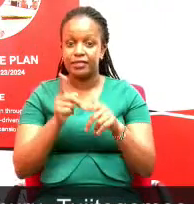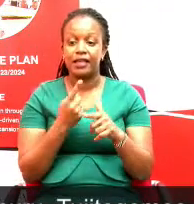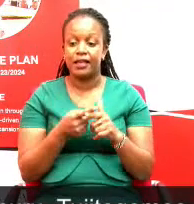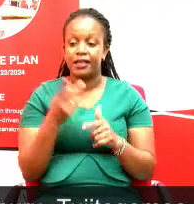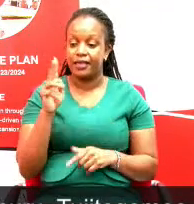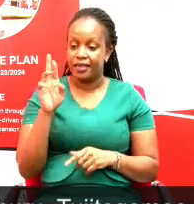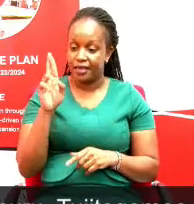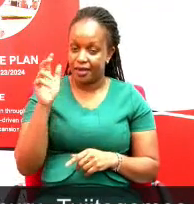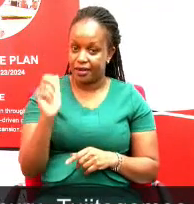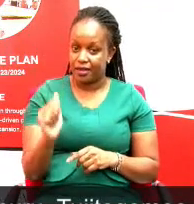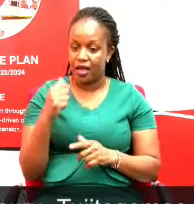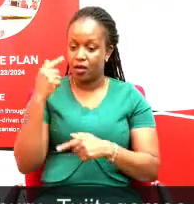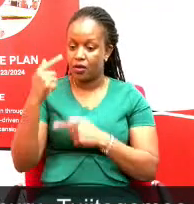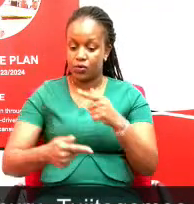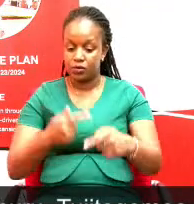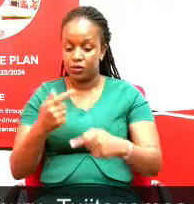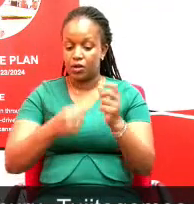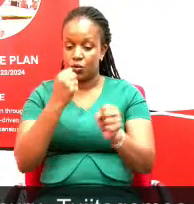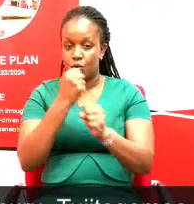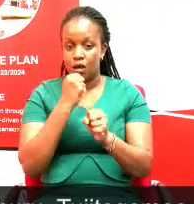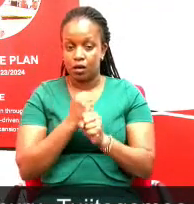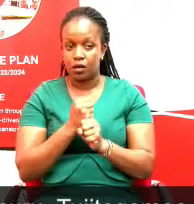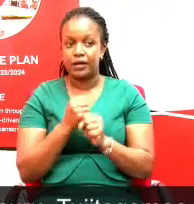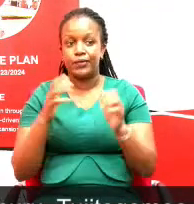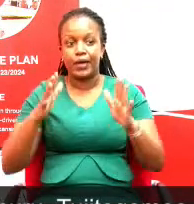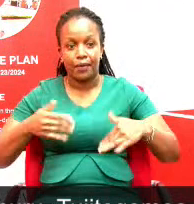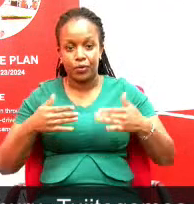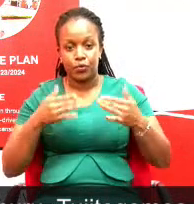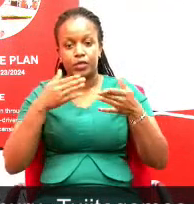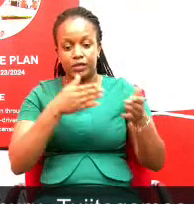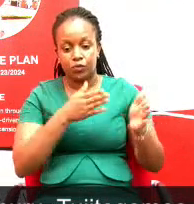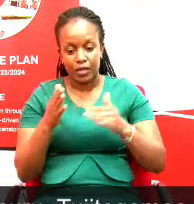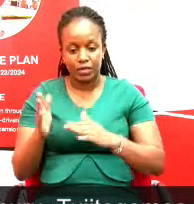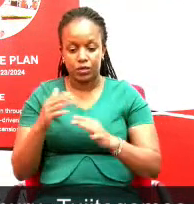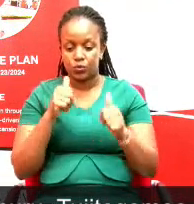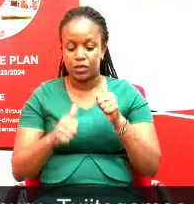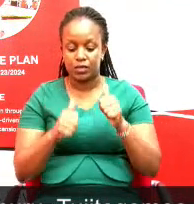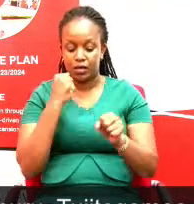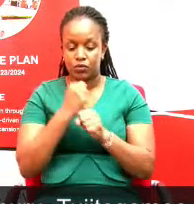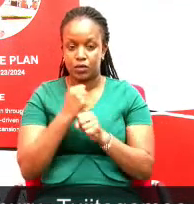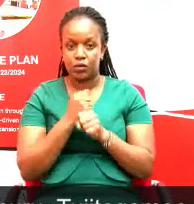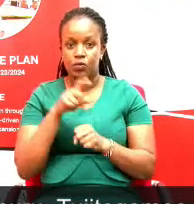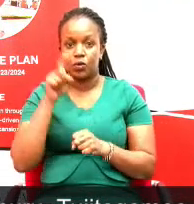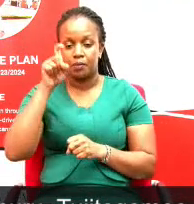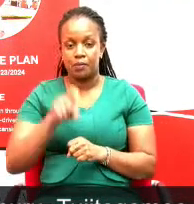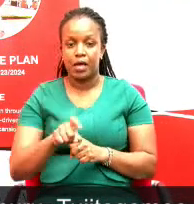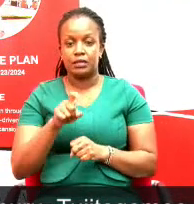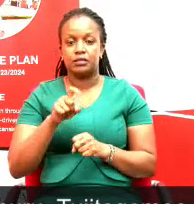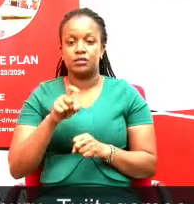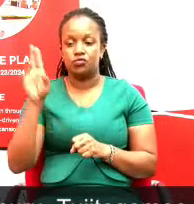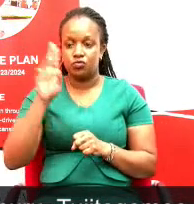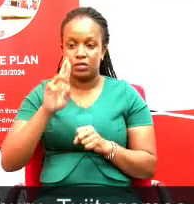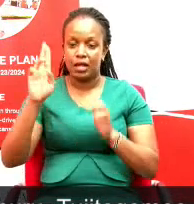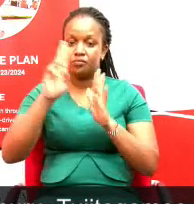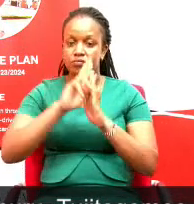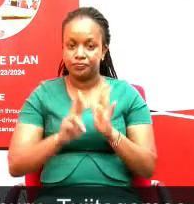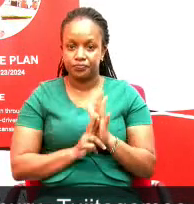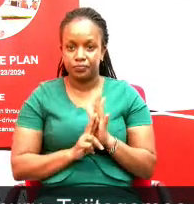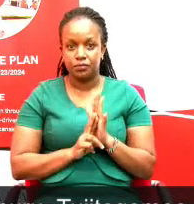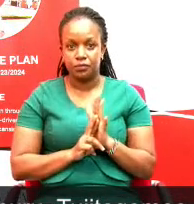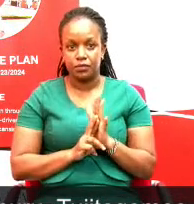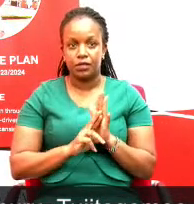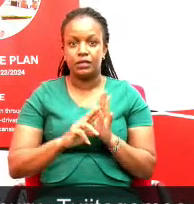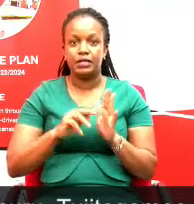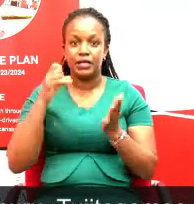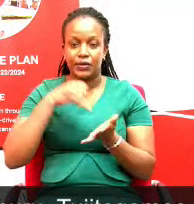on course and we are happy with all the parameters, we have to reform certain state enterprises, including KPLC,